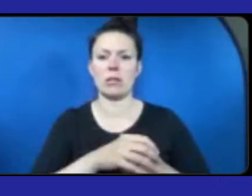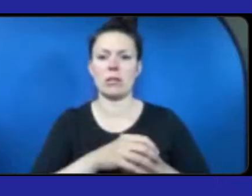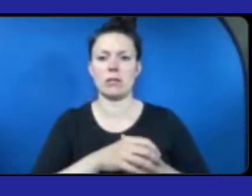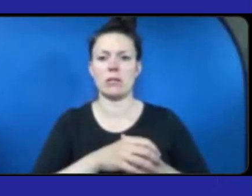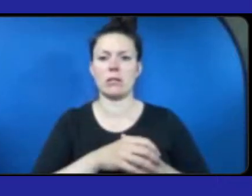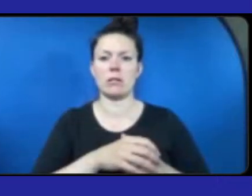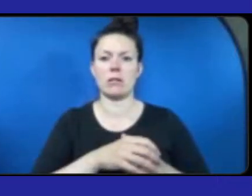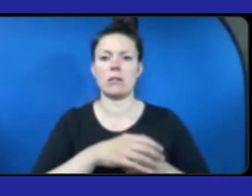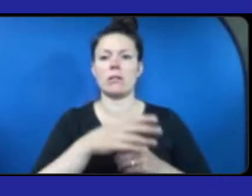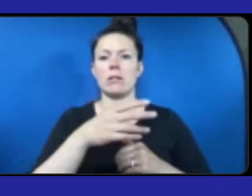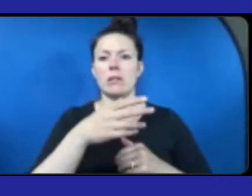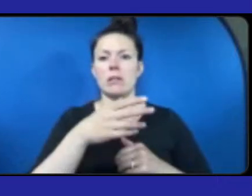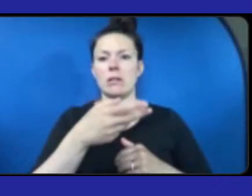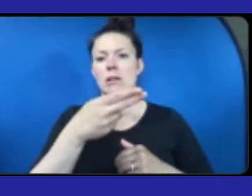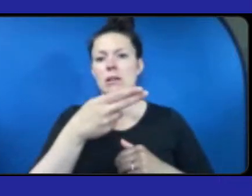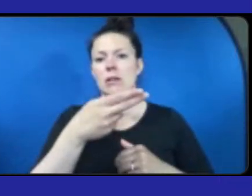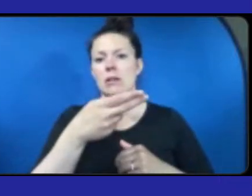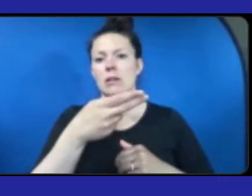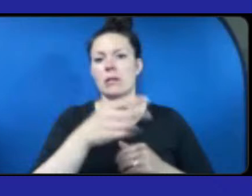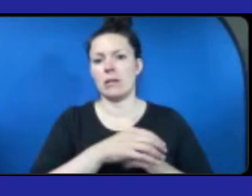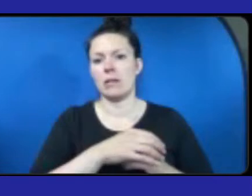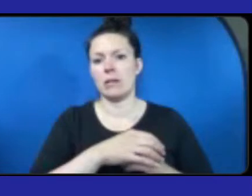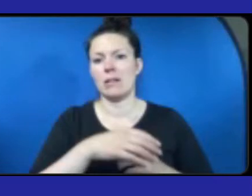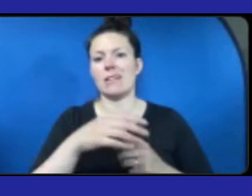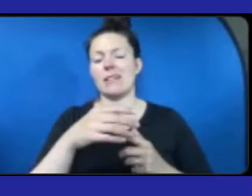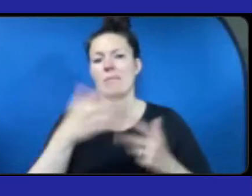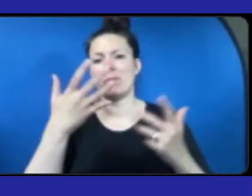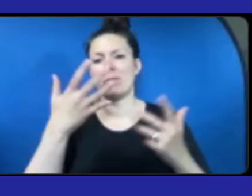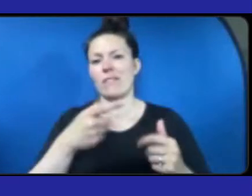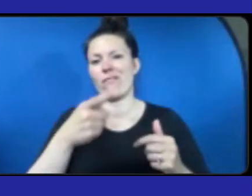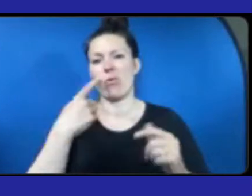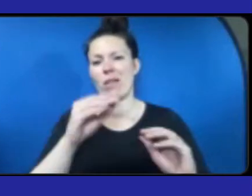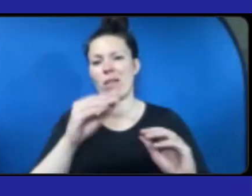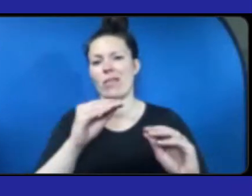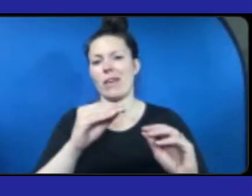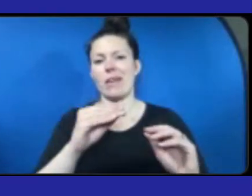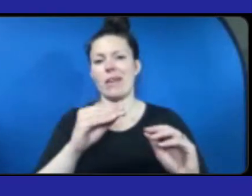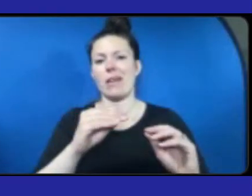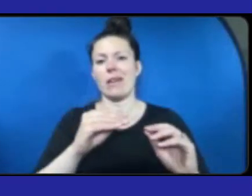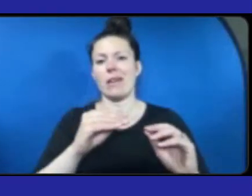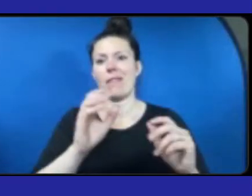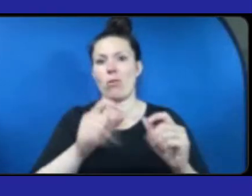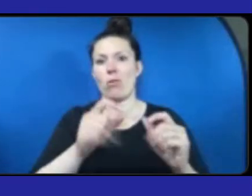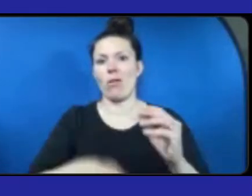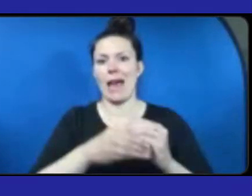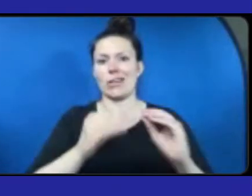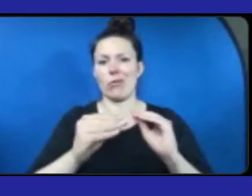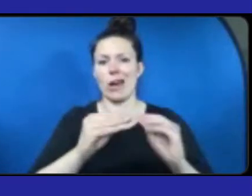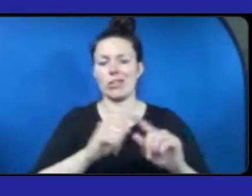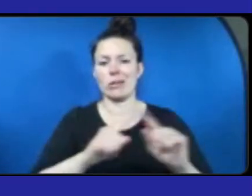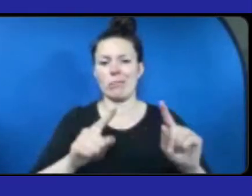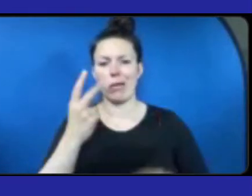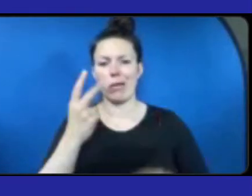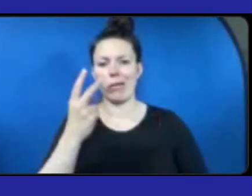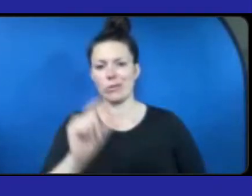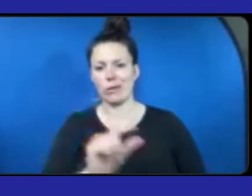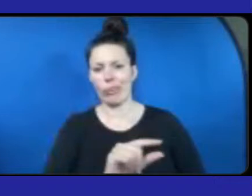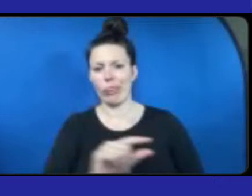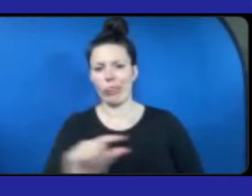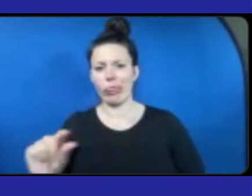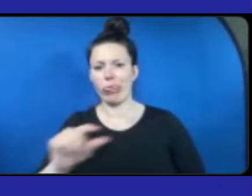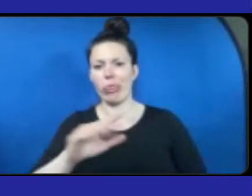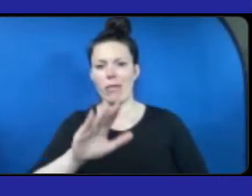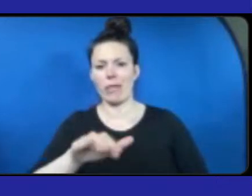page 72 of the Times in a little area on the bottom for corrections. But you know what? It would be worthy of them